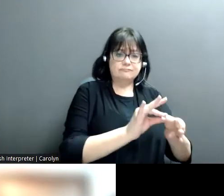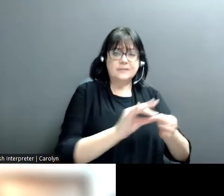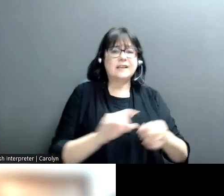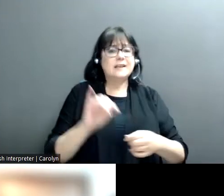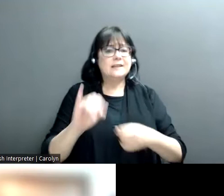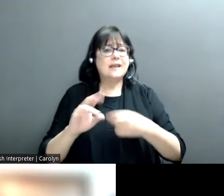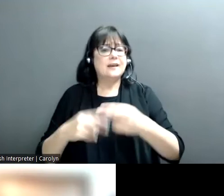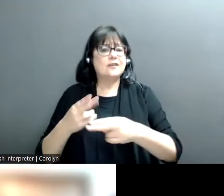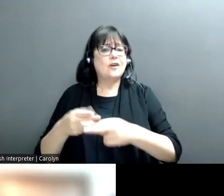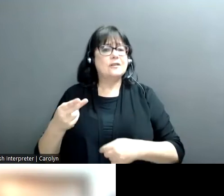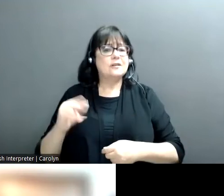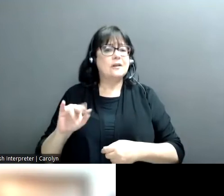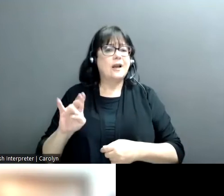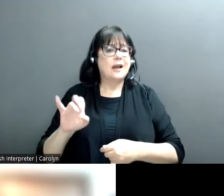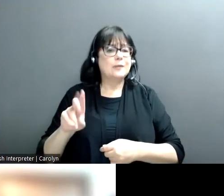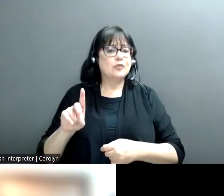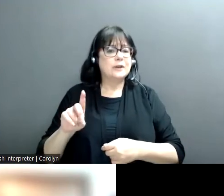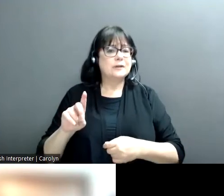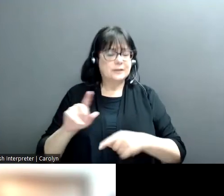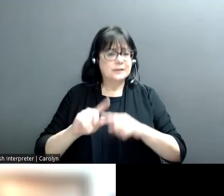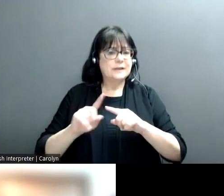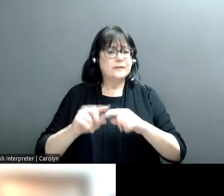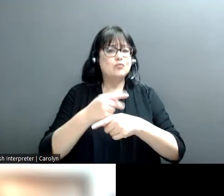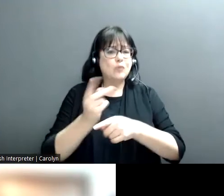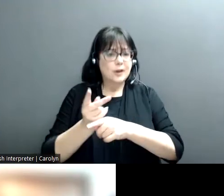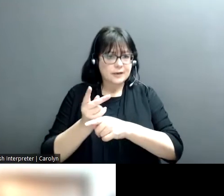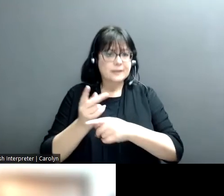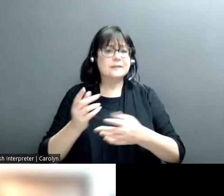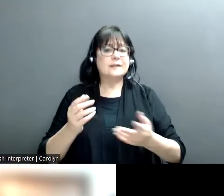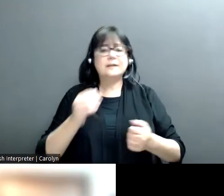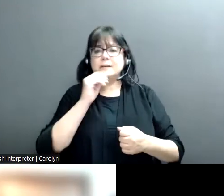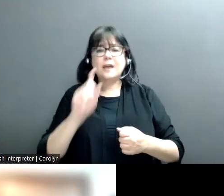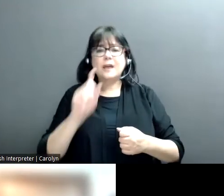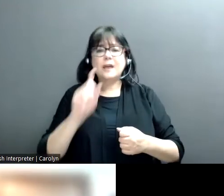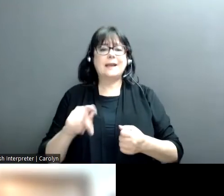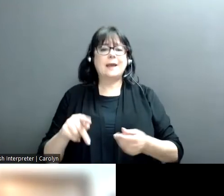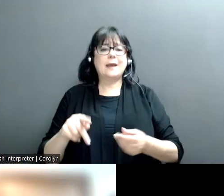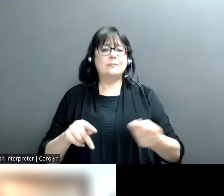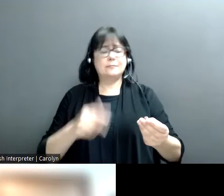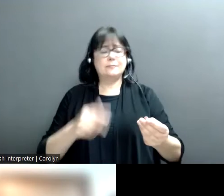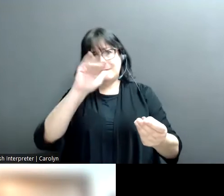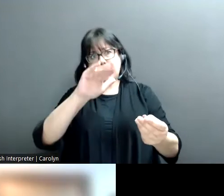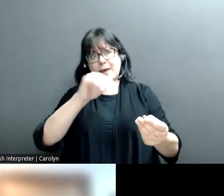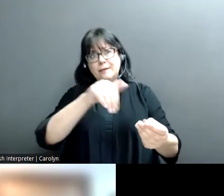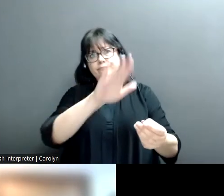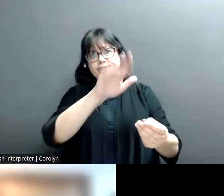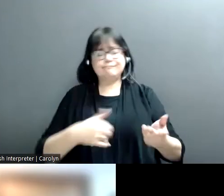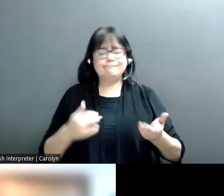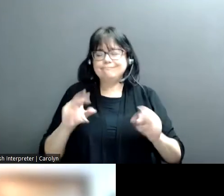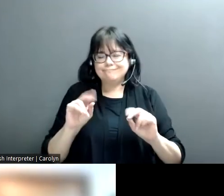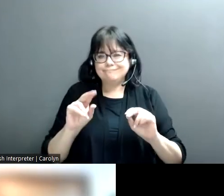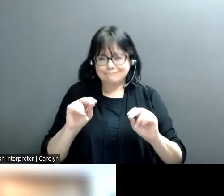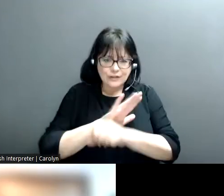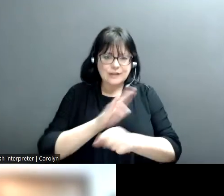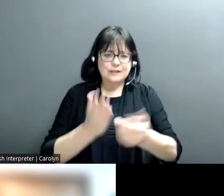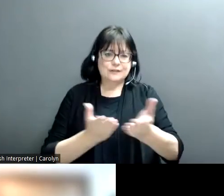and support emerging definitely than just here's an app and away you go. Yeah. And I think it's really interesting